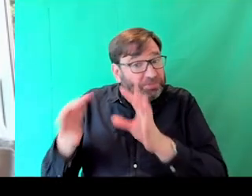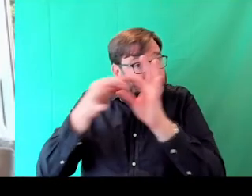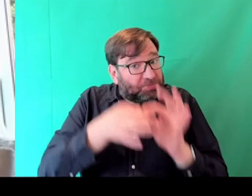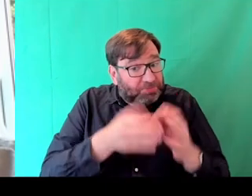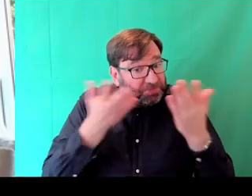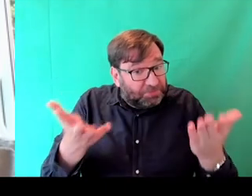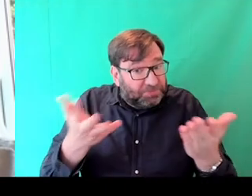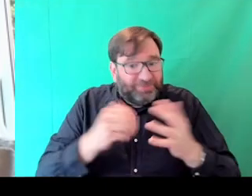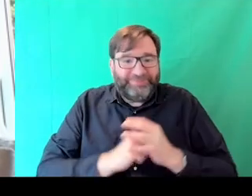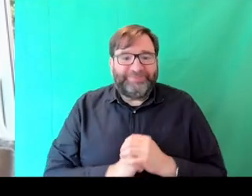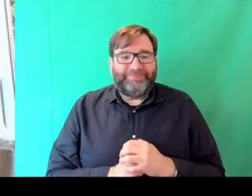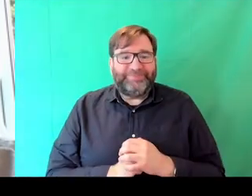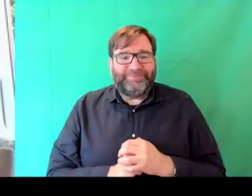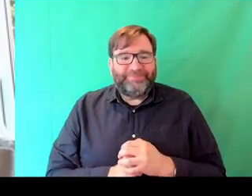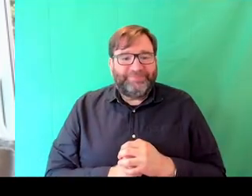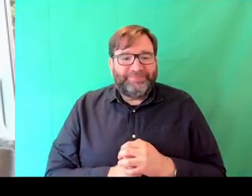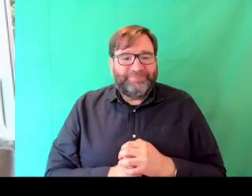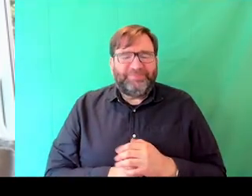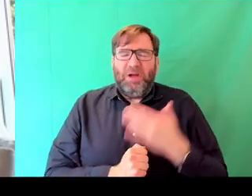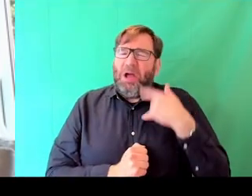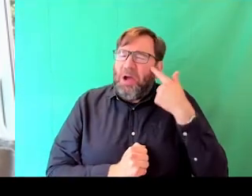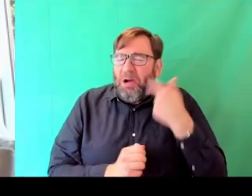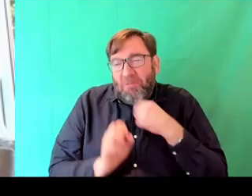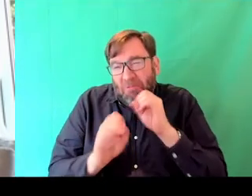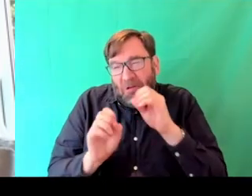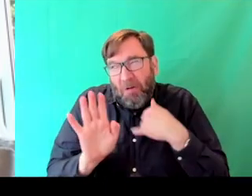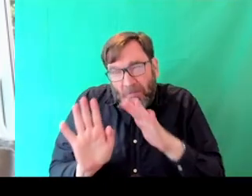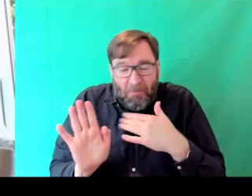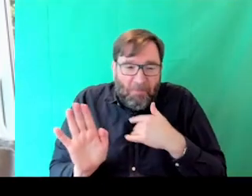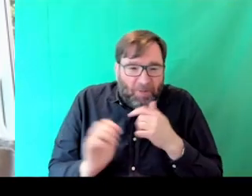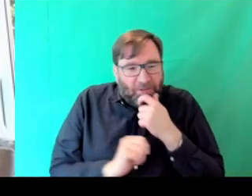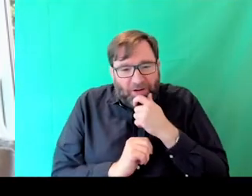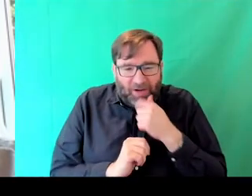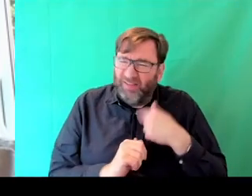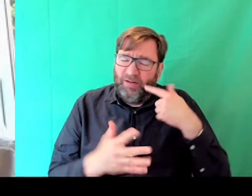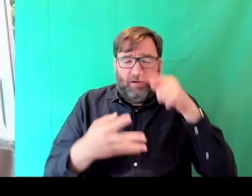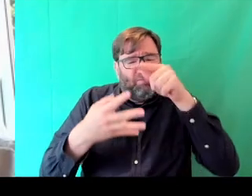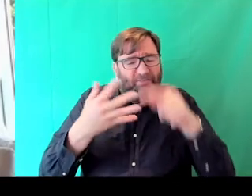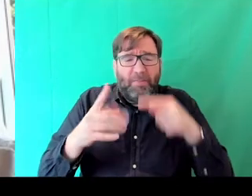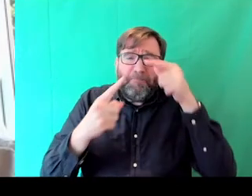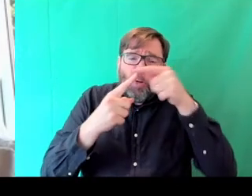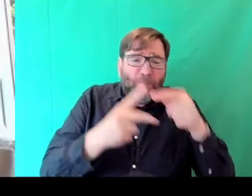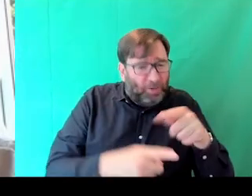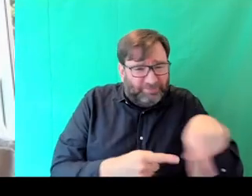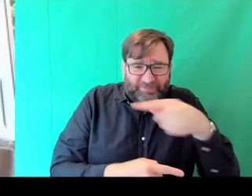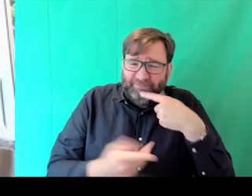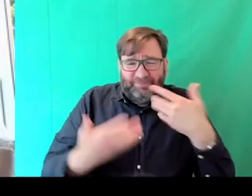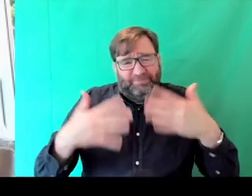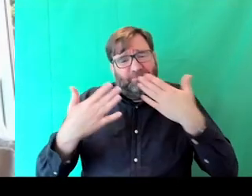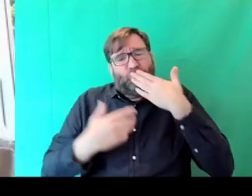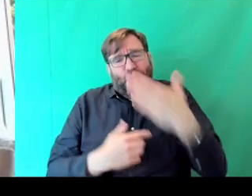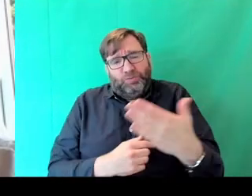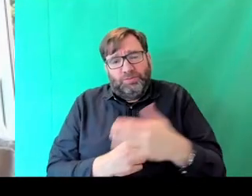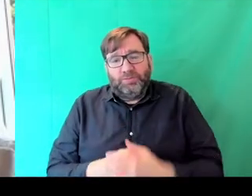I first entered the job that I am now, there were so many little things. The doors didn't have accessibility buttons on it. So for